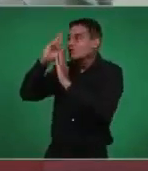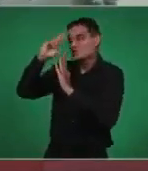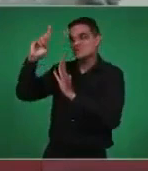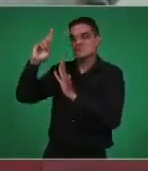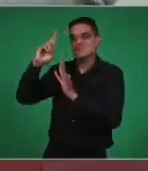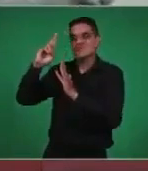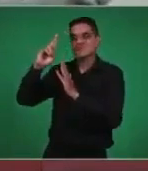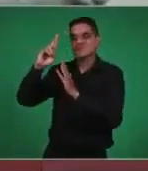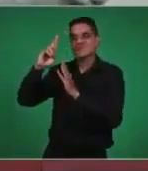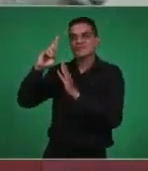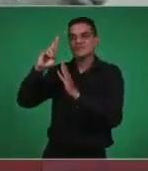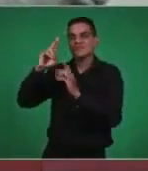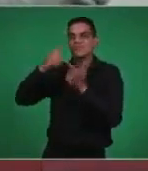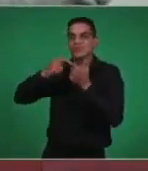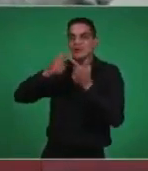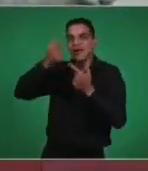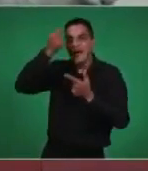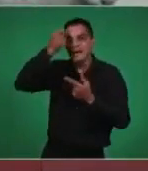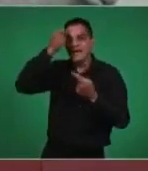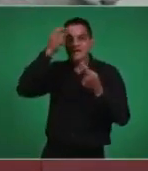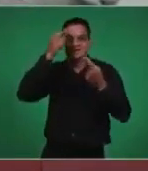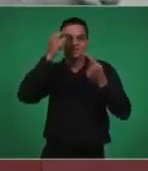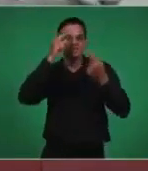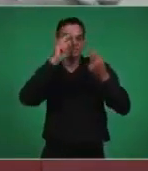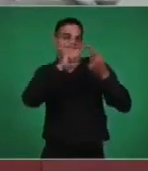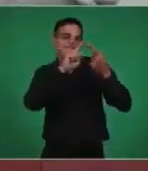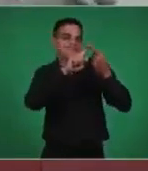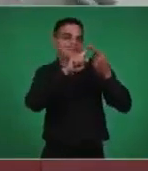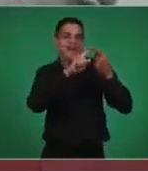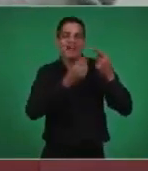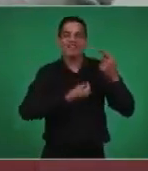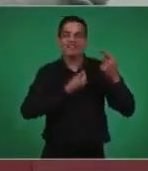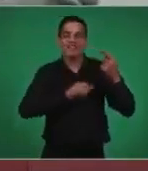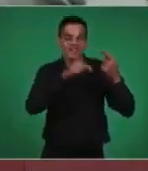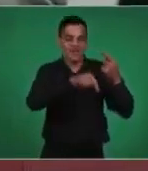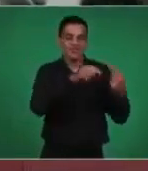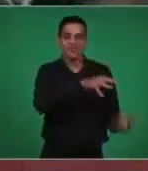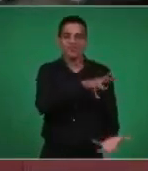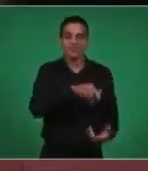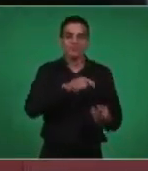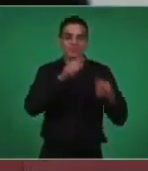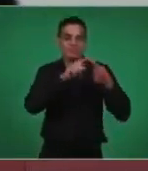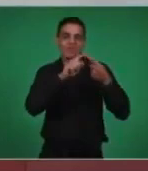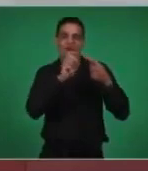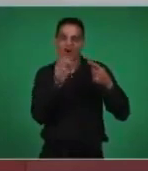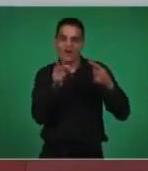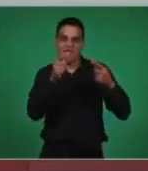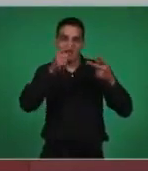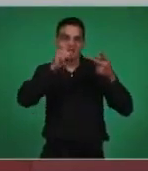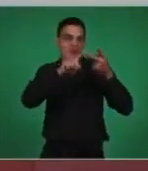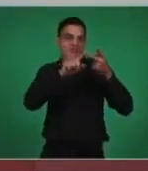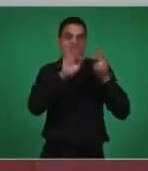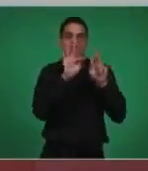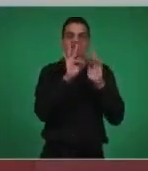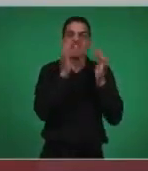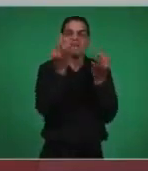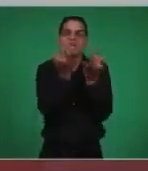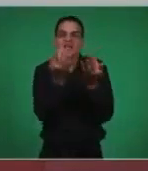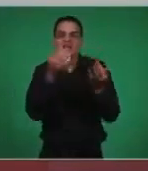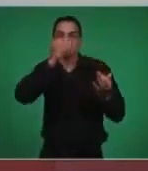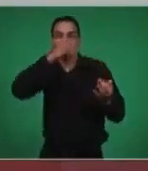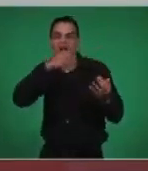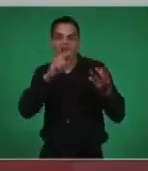to do. And a part of their lives, a part of the secular life was completely filled, and the other empty. The family was